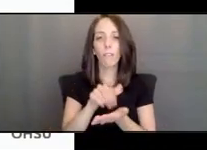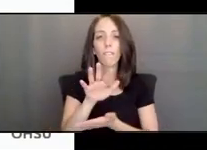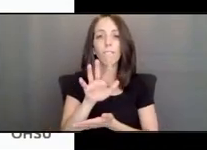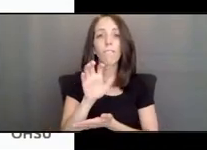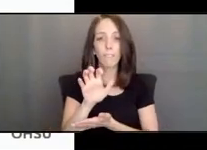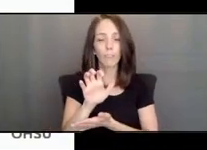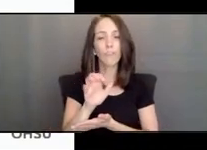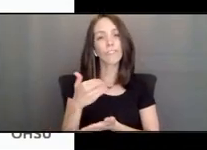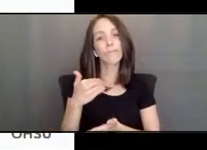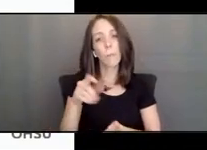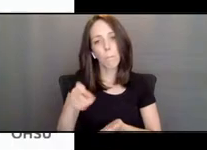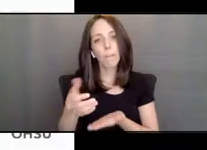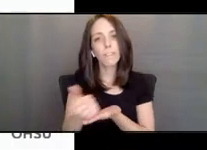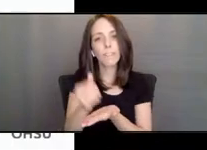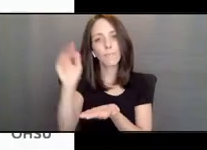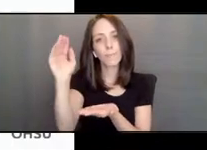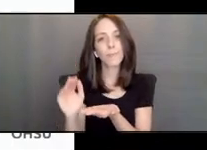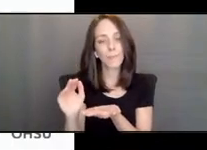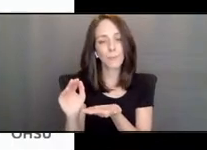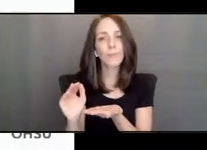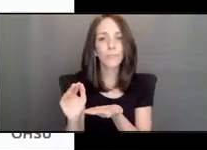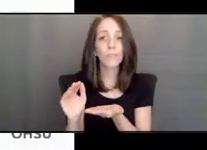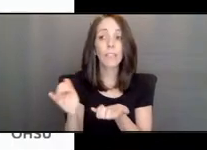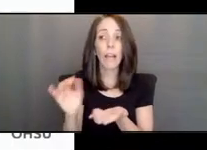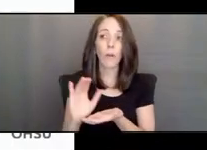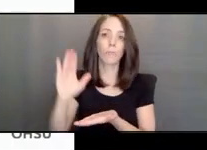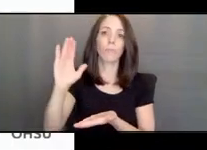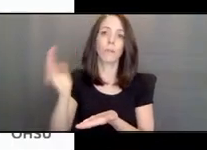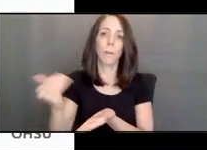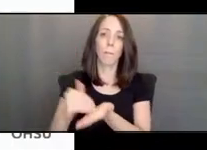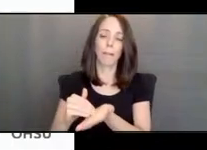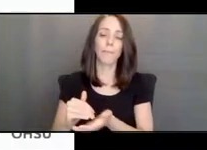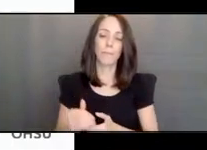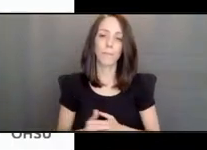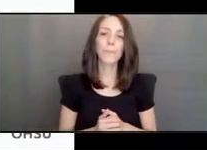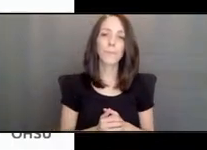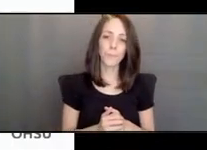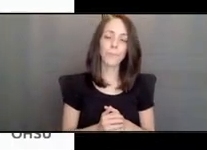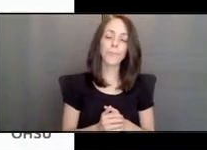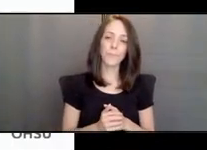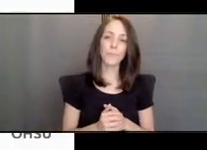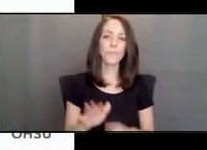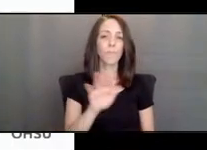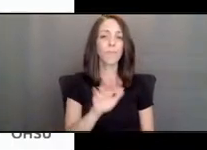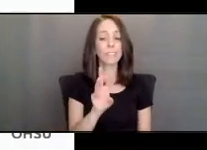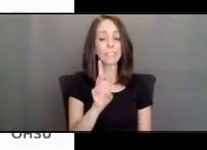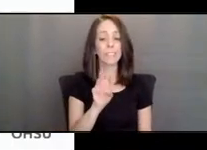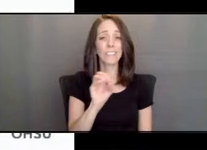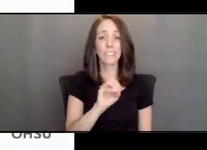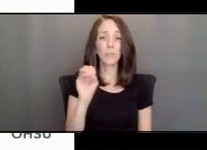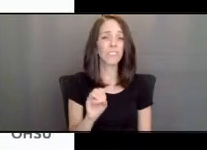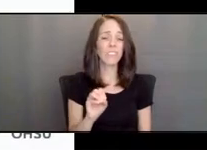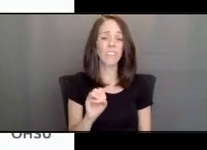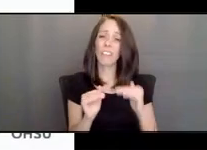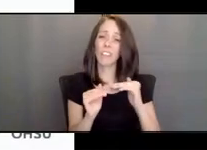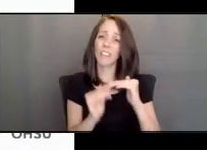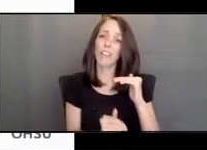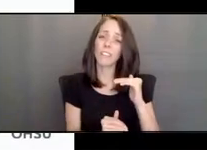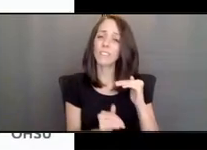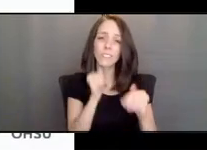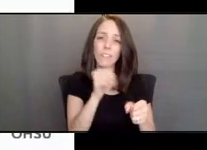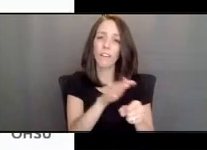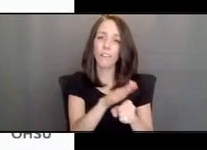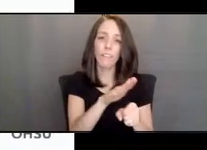are averaging $5 million per month, nearly 60% below prior levels. Next